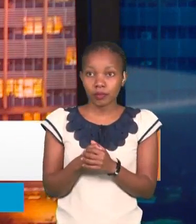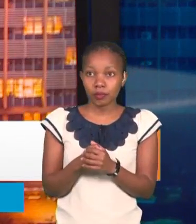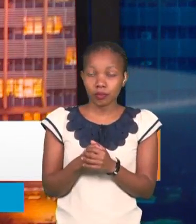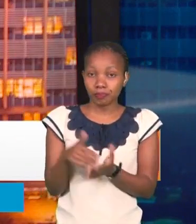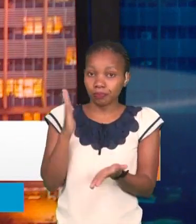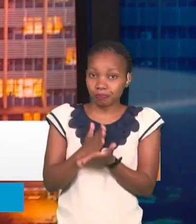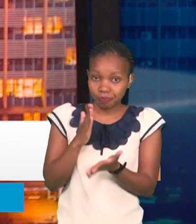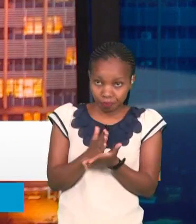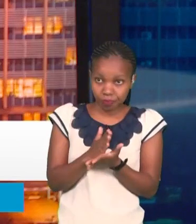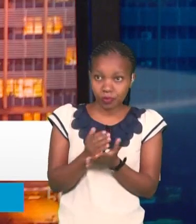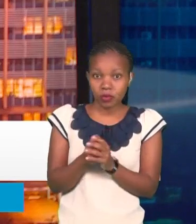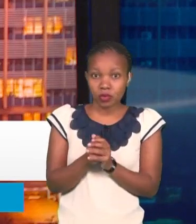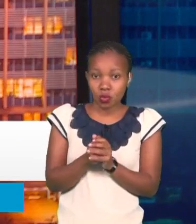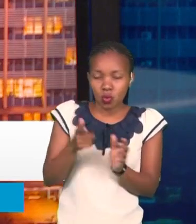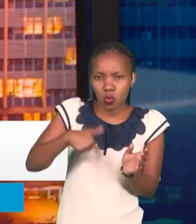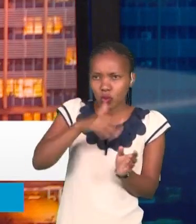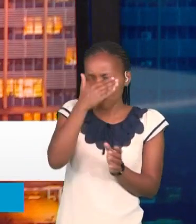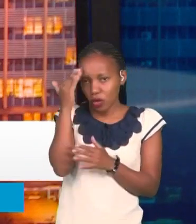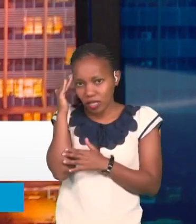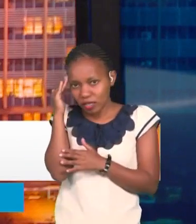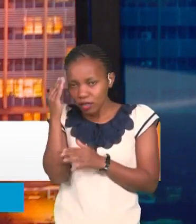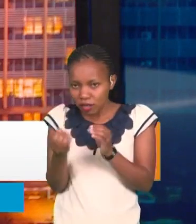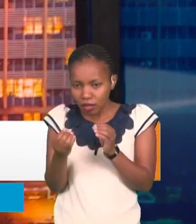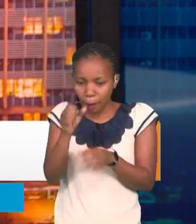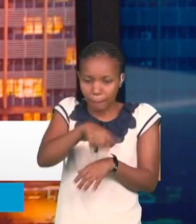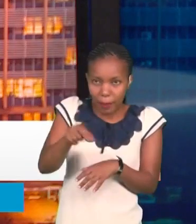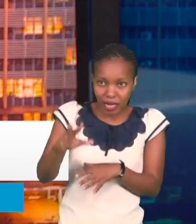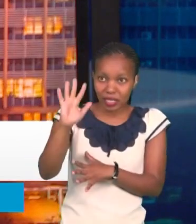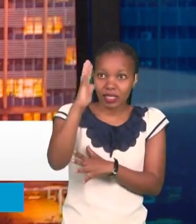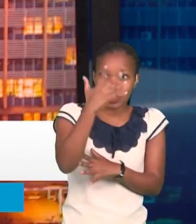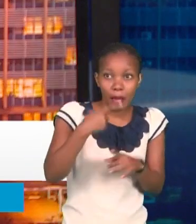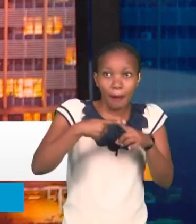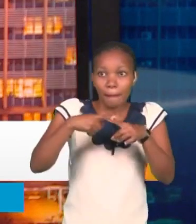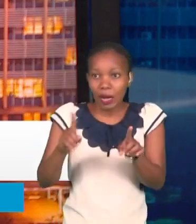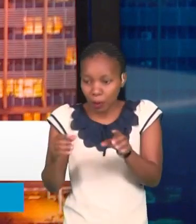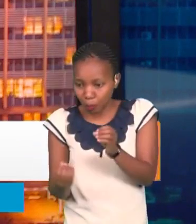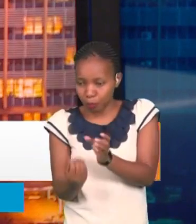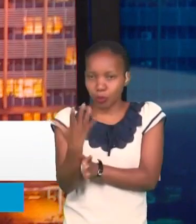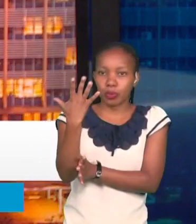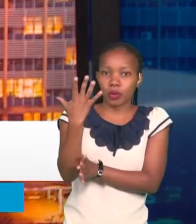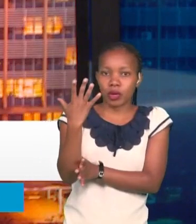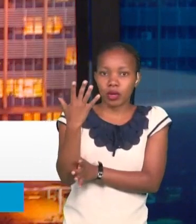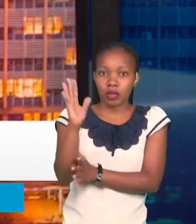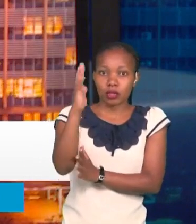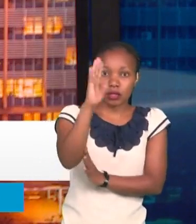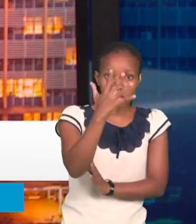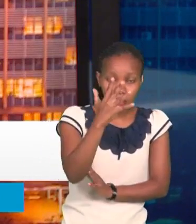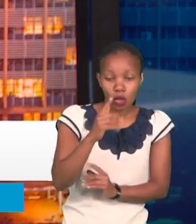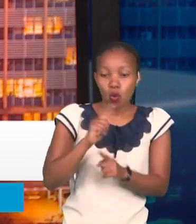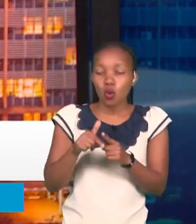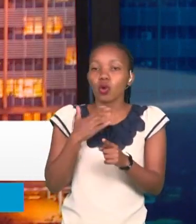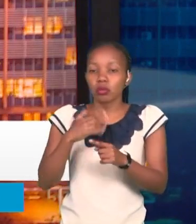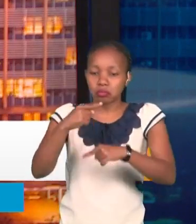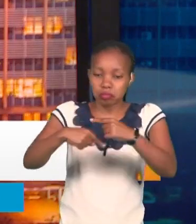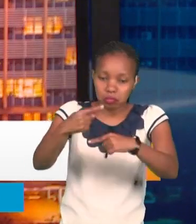fact that we ceased from planting trees, but we are growing them. And for the sustainability of